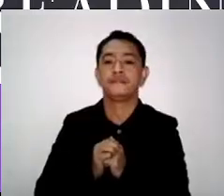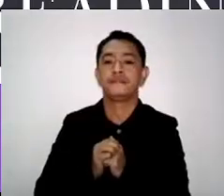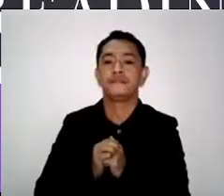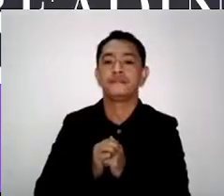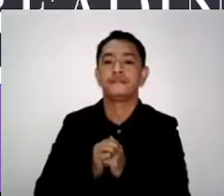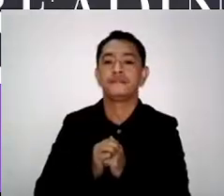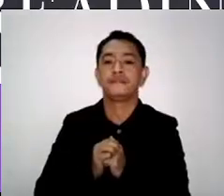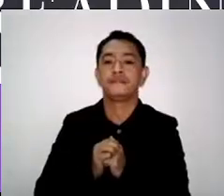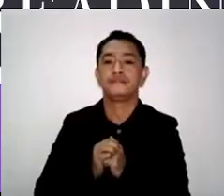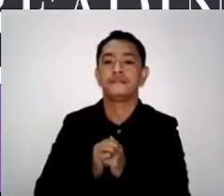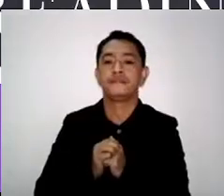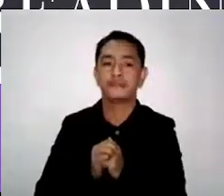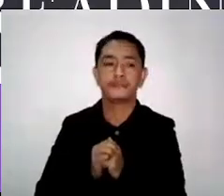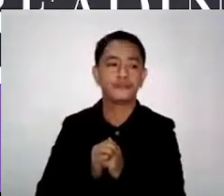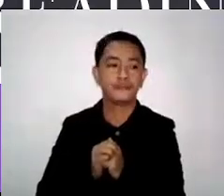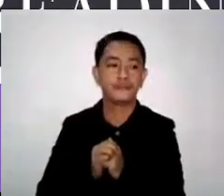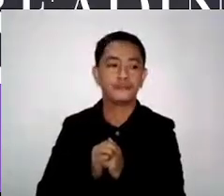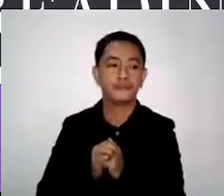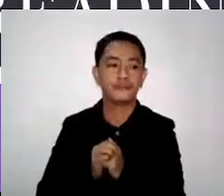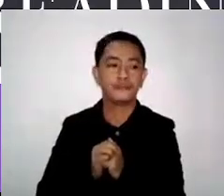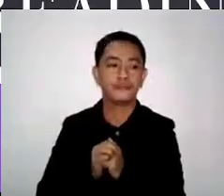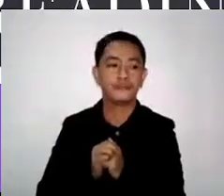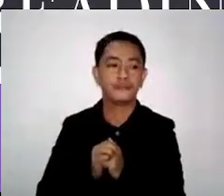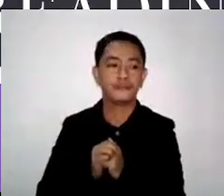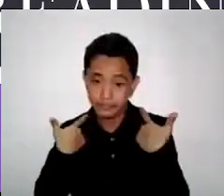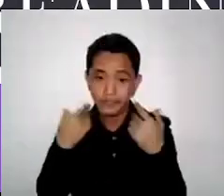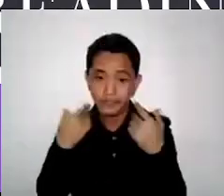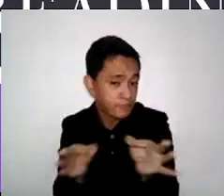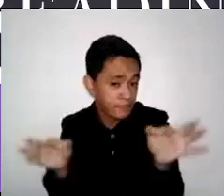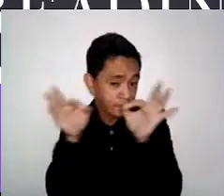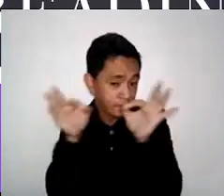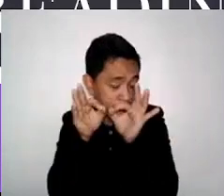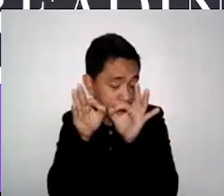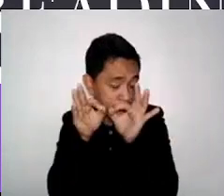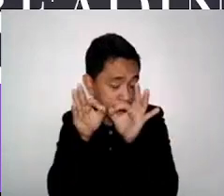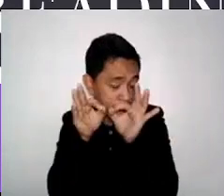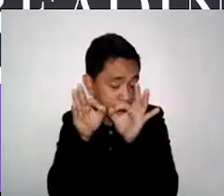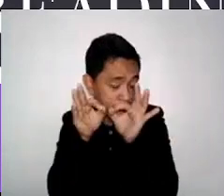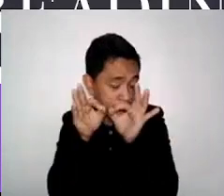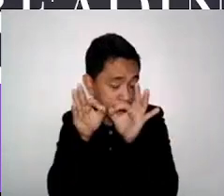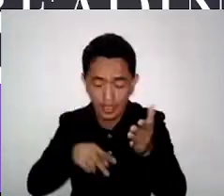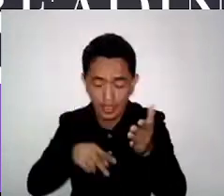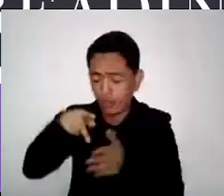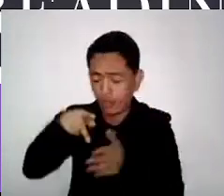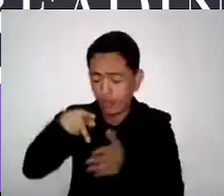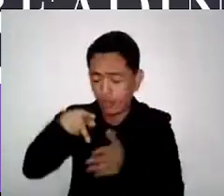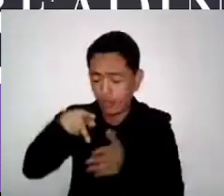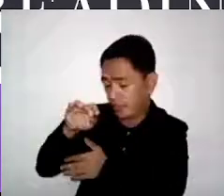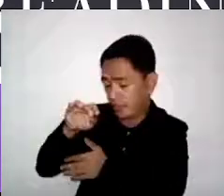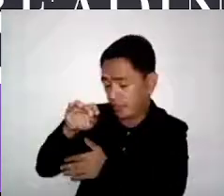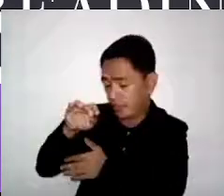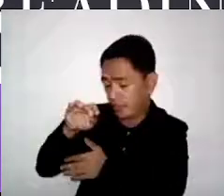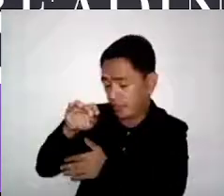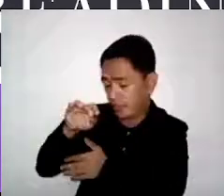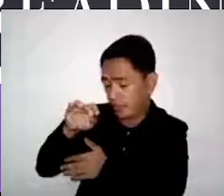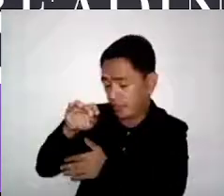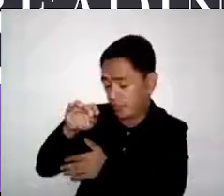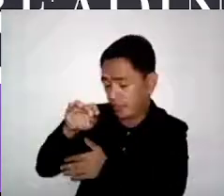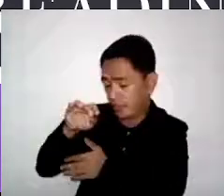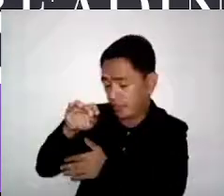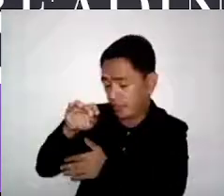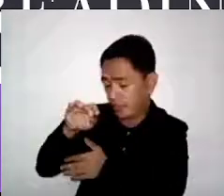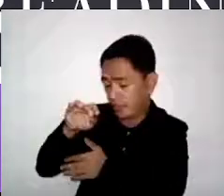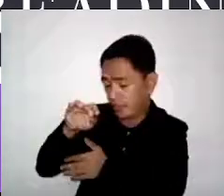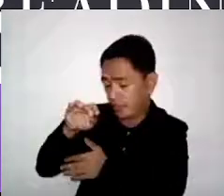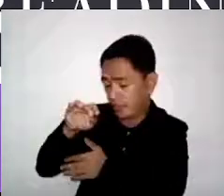There are other essential components of reading, such as phonemic awareness and phonics, that are specially addressed and developed